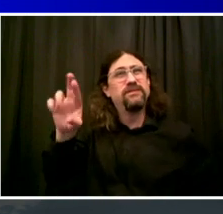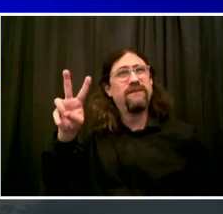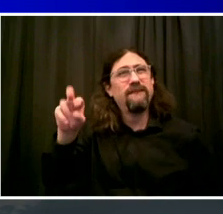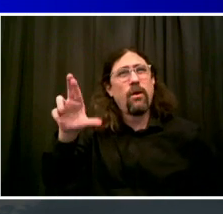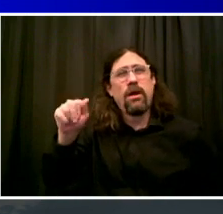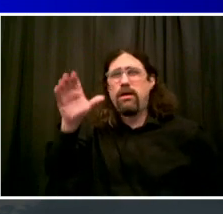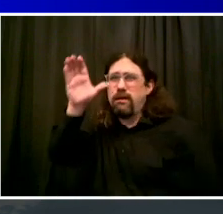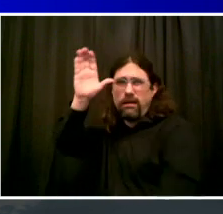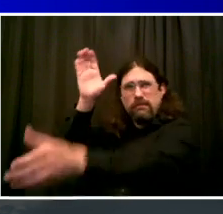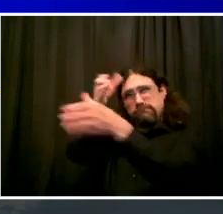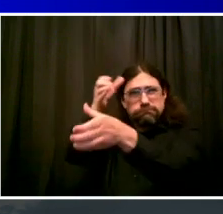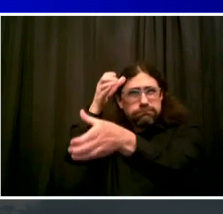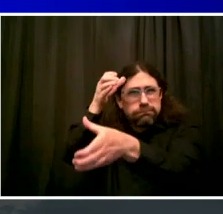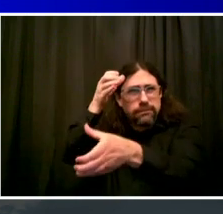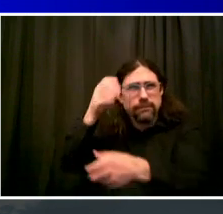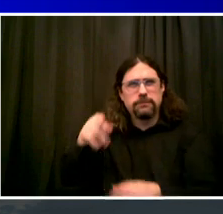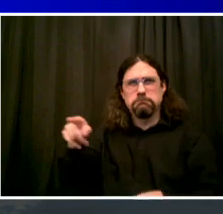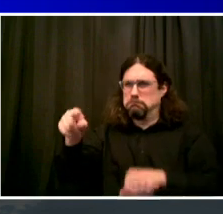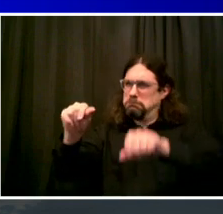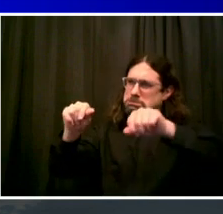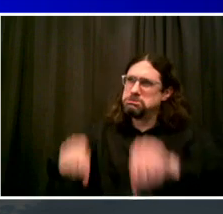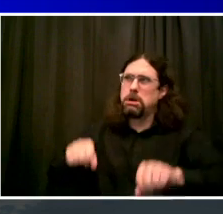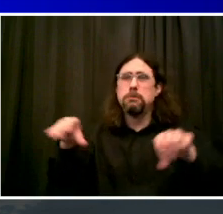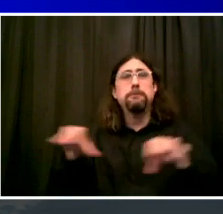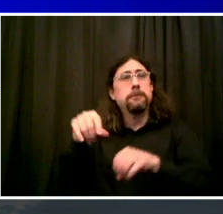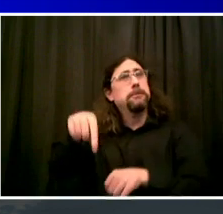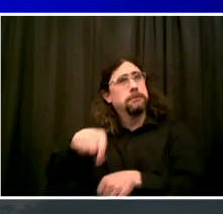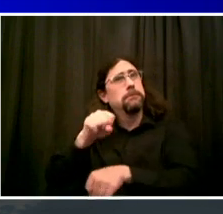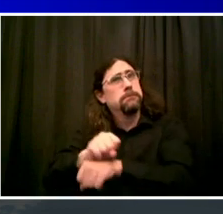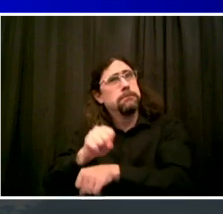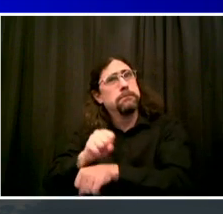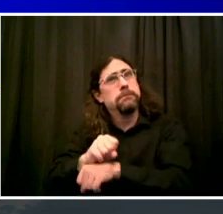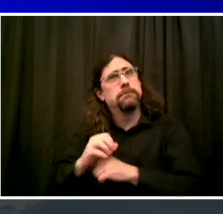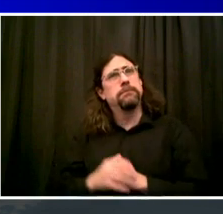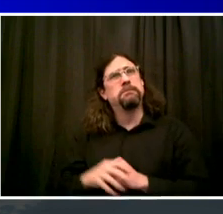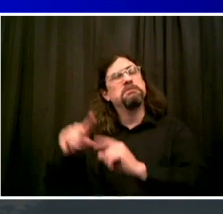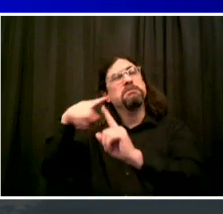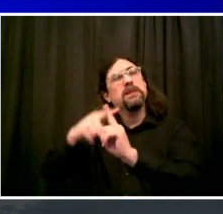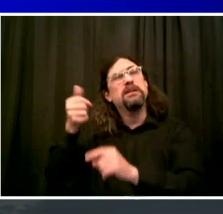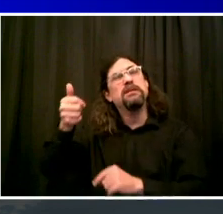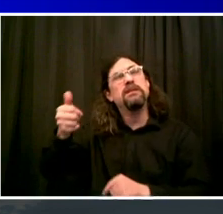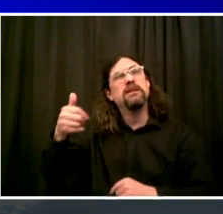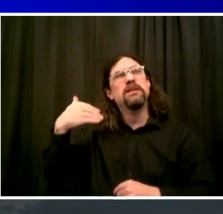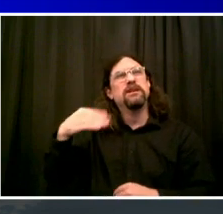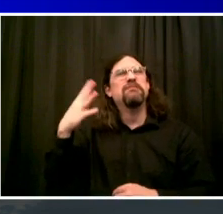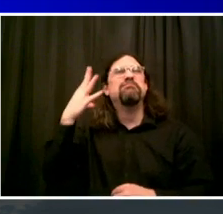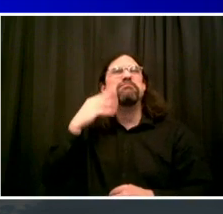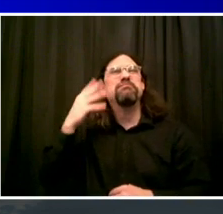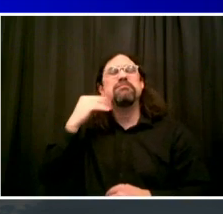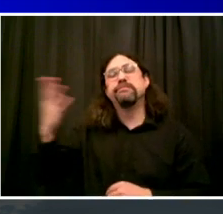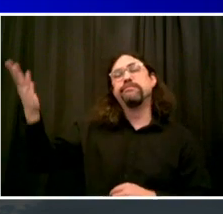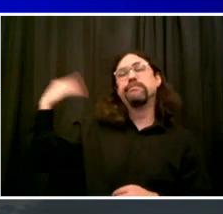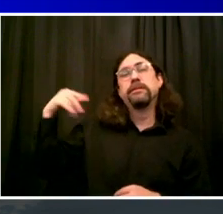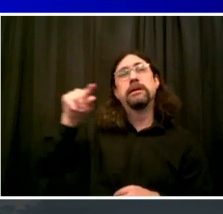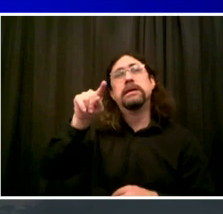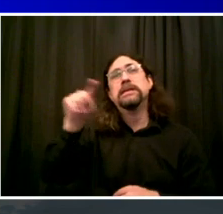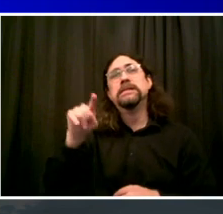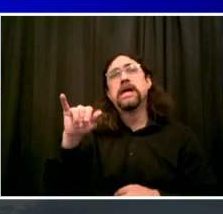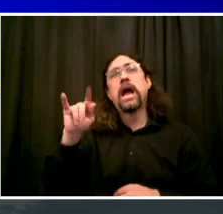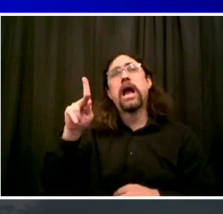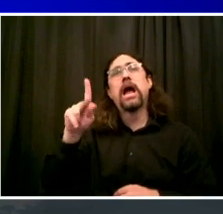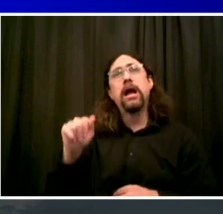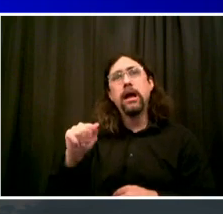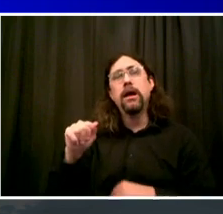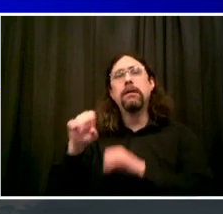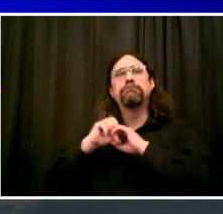Ebola monitoring and Zika testing coordination program. So he has dealt with tough situations before and brings so